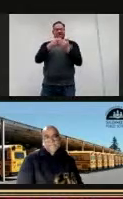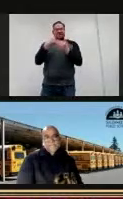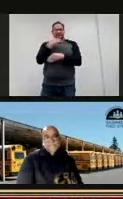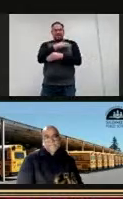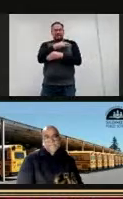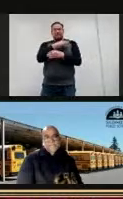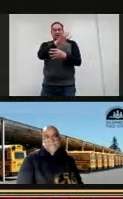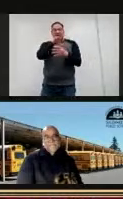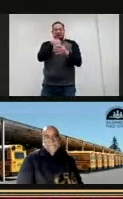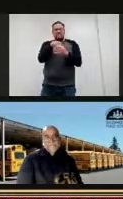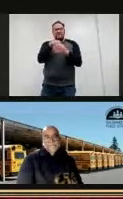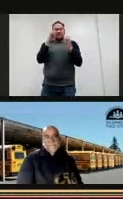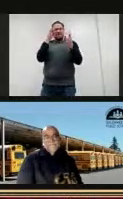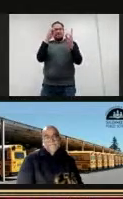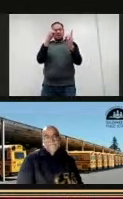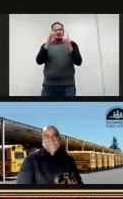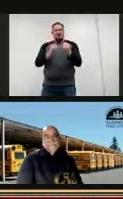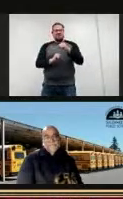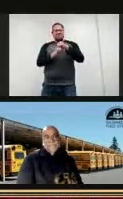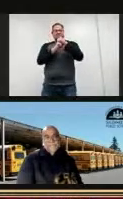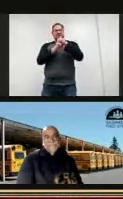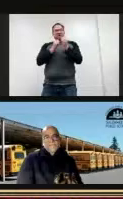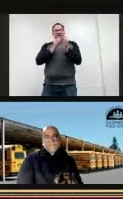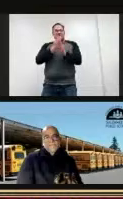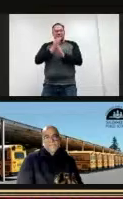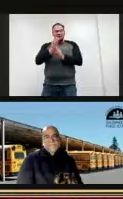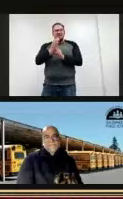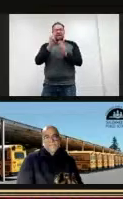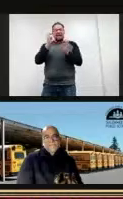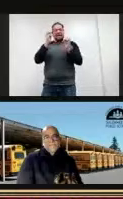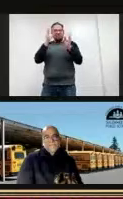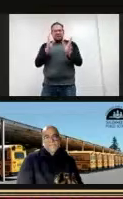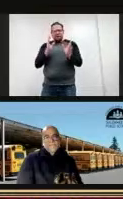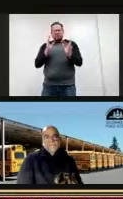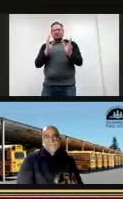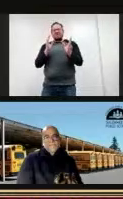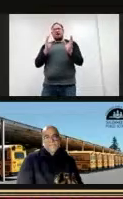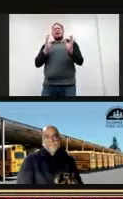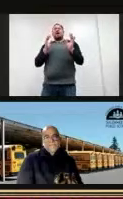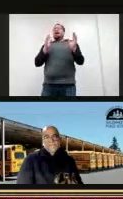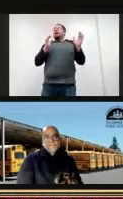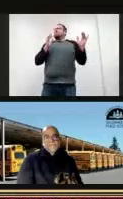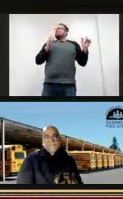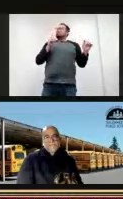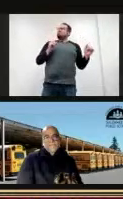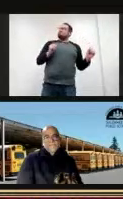including education, support professionals, educators, or